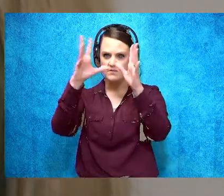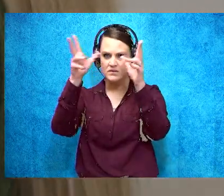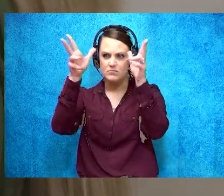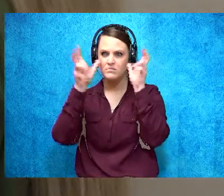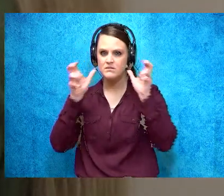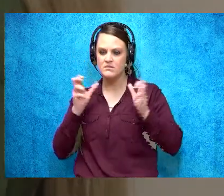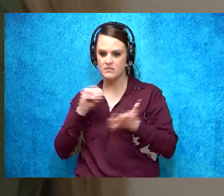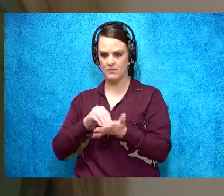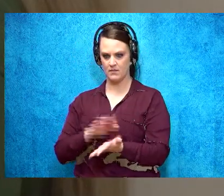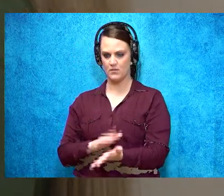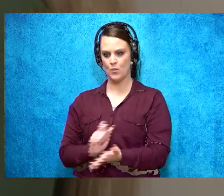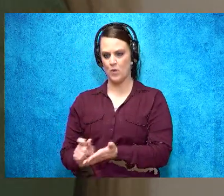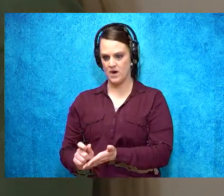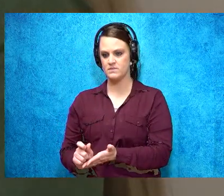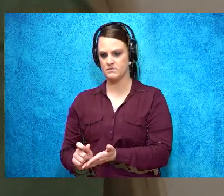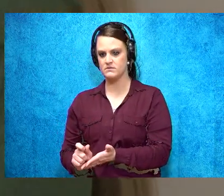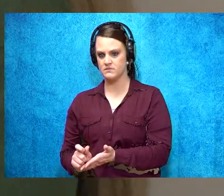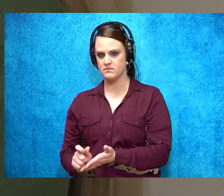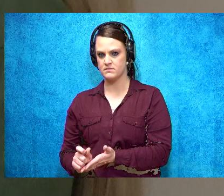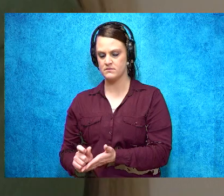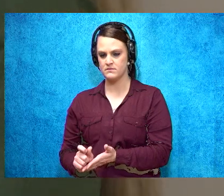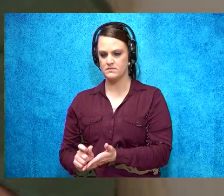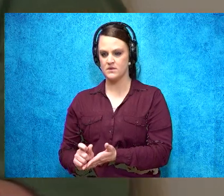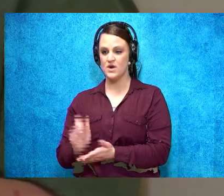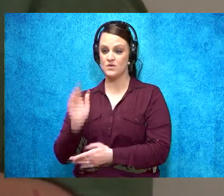need to remember the